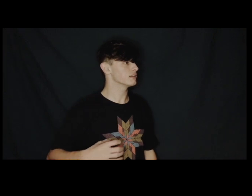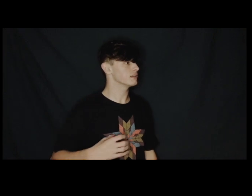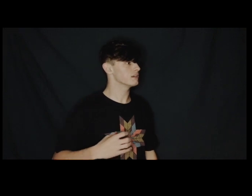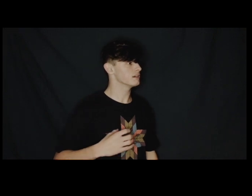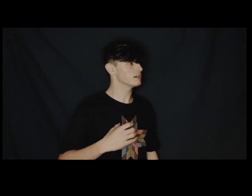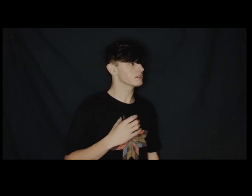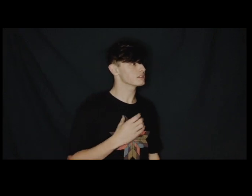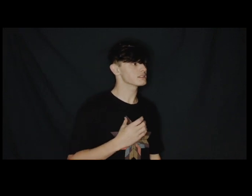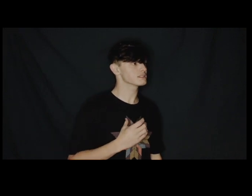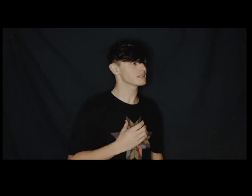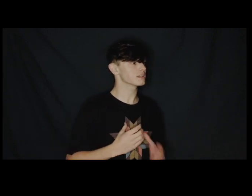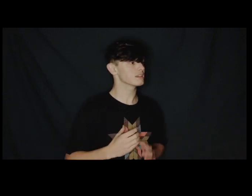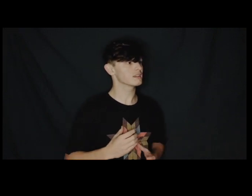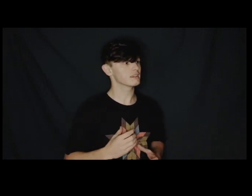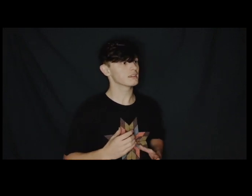Christine,